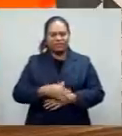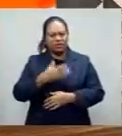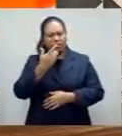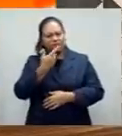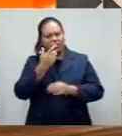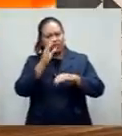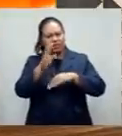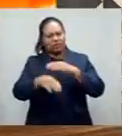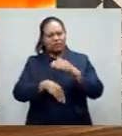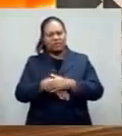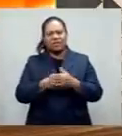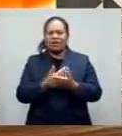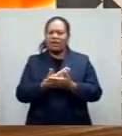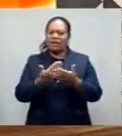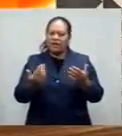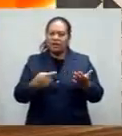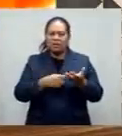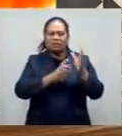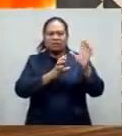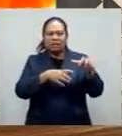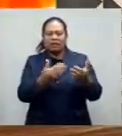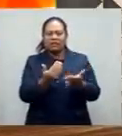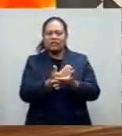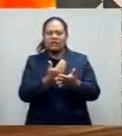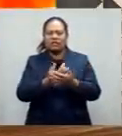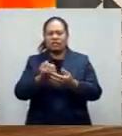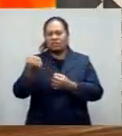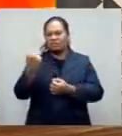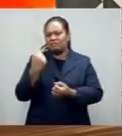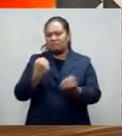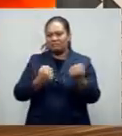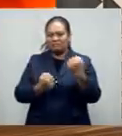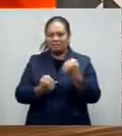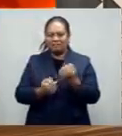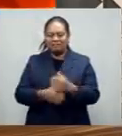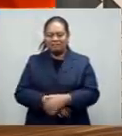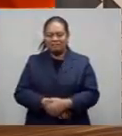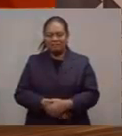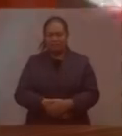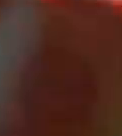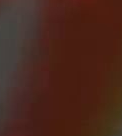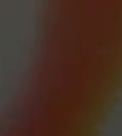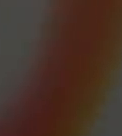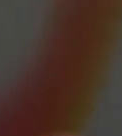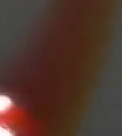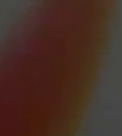and Wonderful, how a tiger got saved from TikTok. Details after the break.